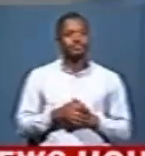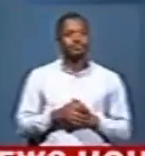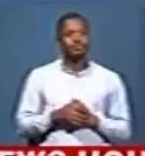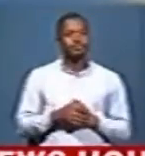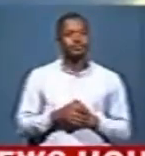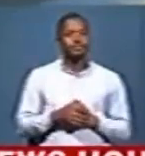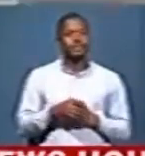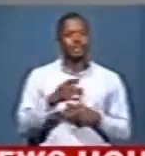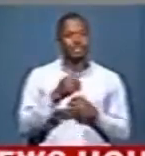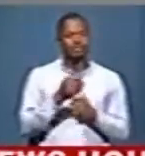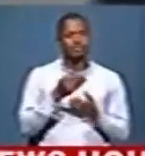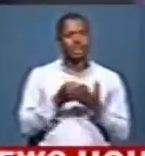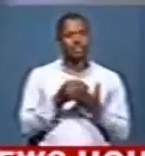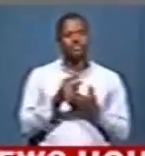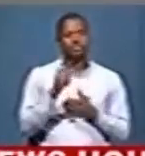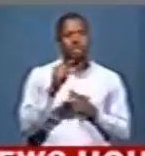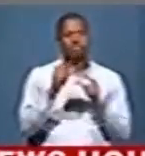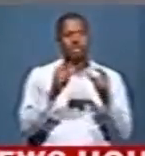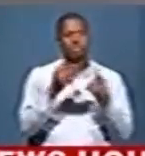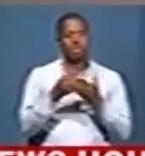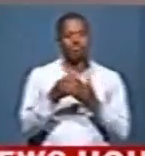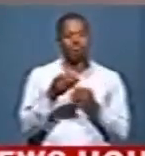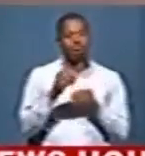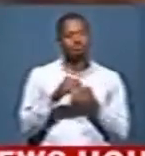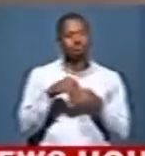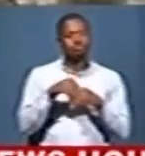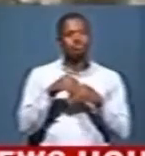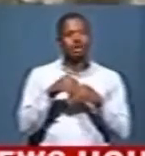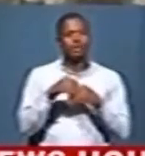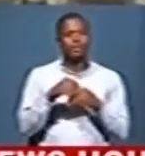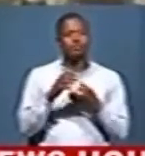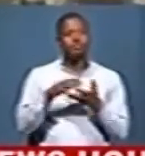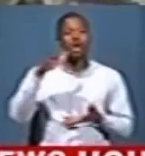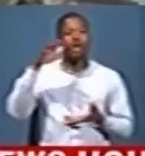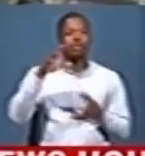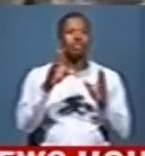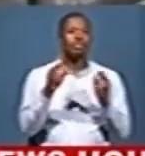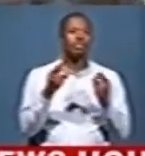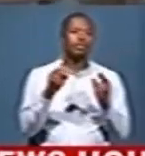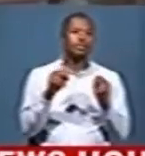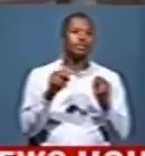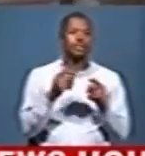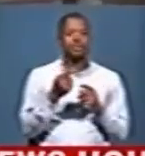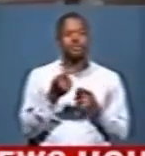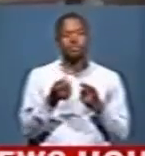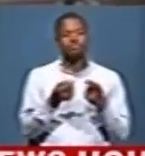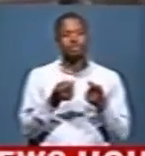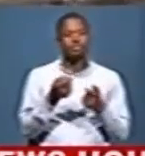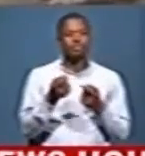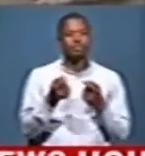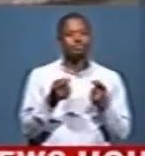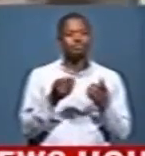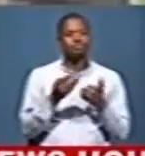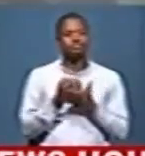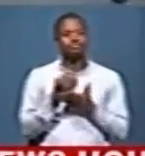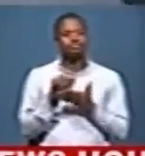They're making money small. Obviously, would they make money, too much money. Just the